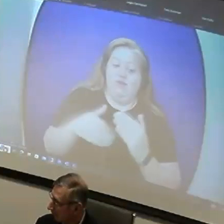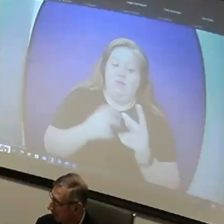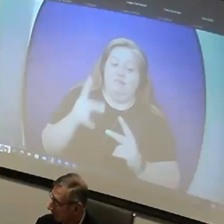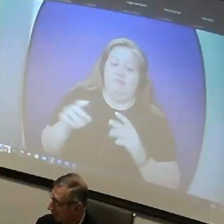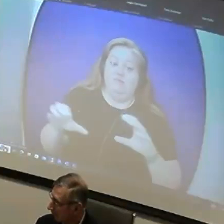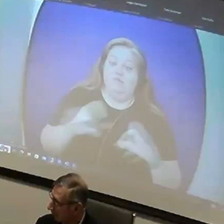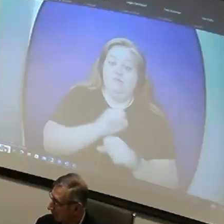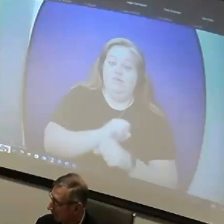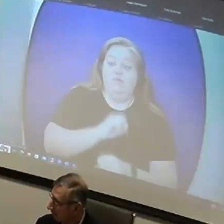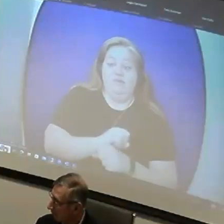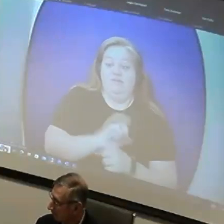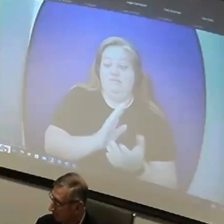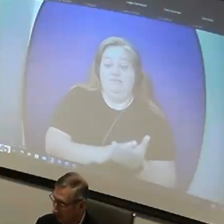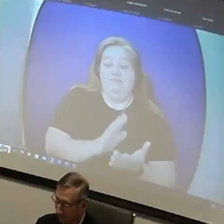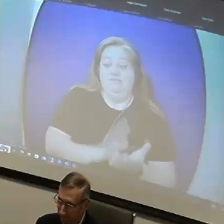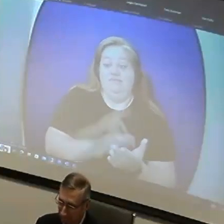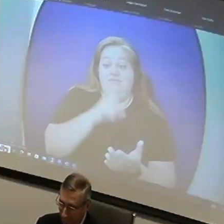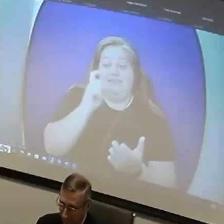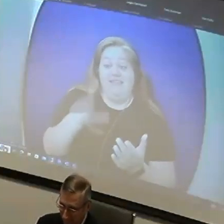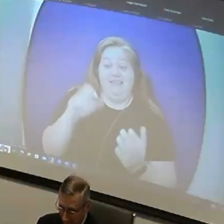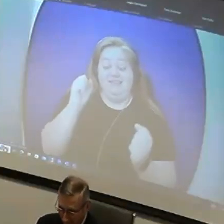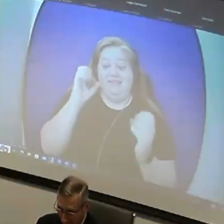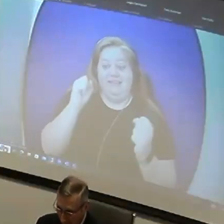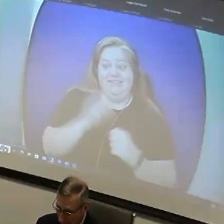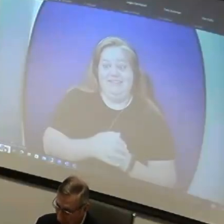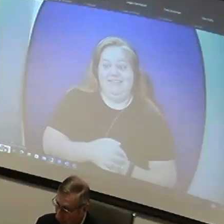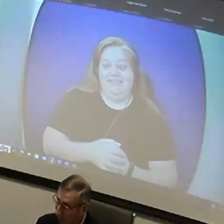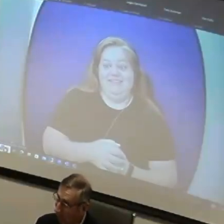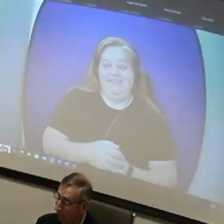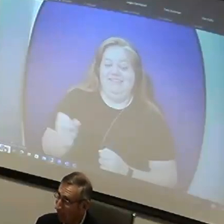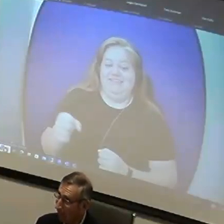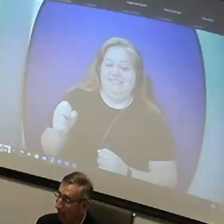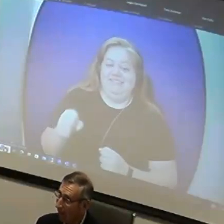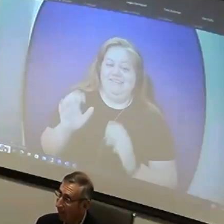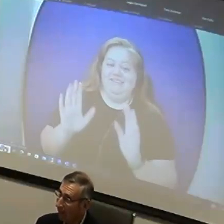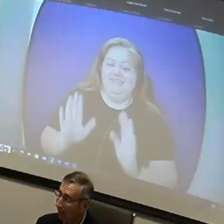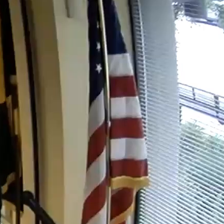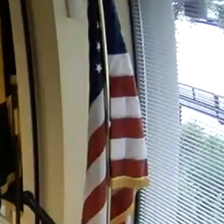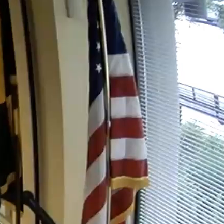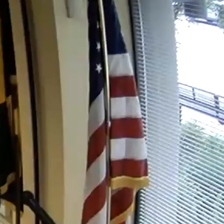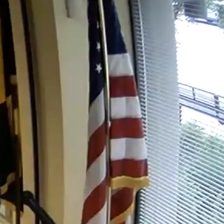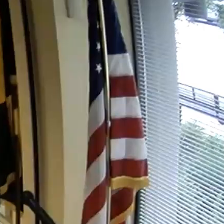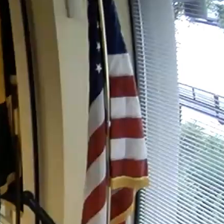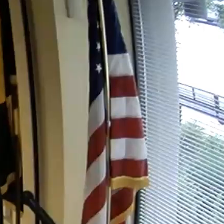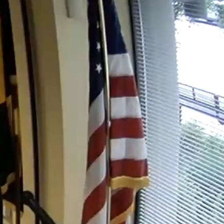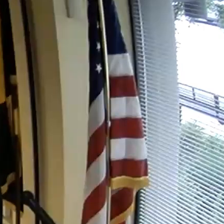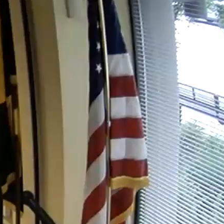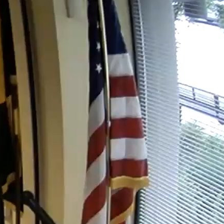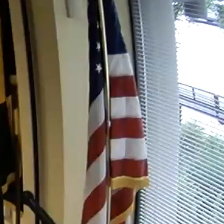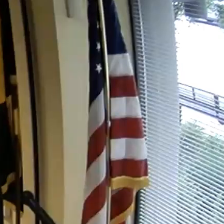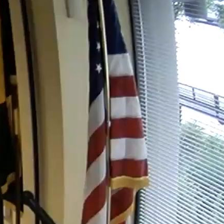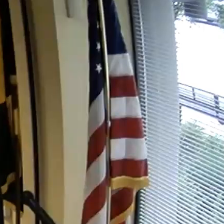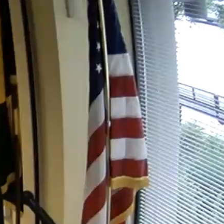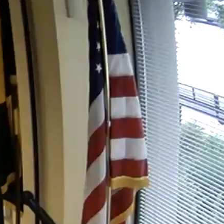that's amazing. Yeah, that's great. Yeah, Well, we're happy to take the board on site